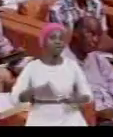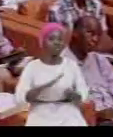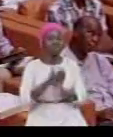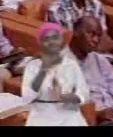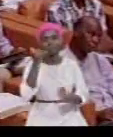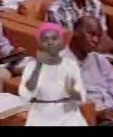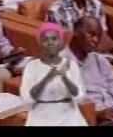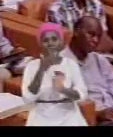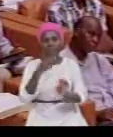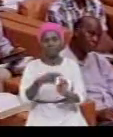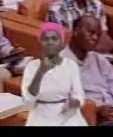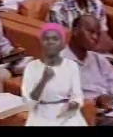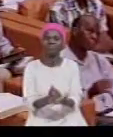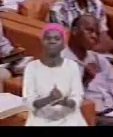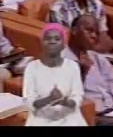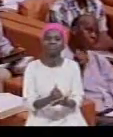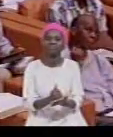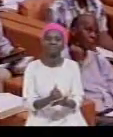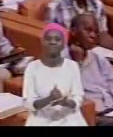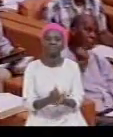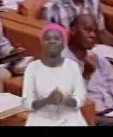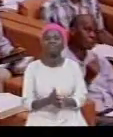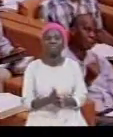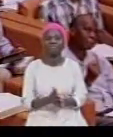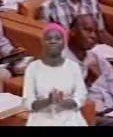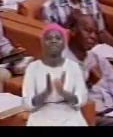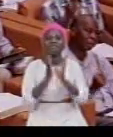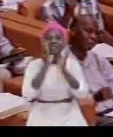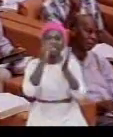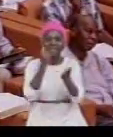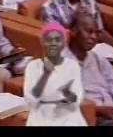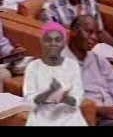name. Somebody will shout amen. Amen.